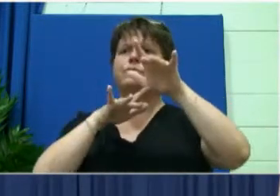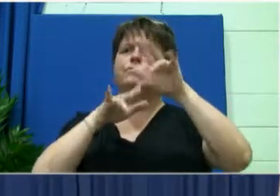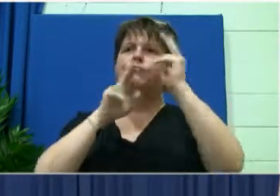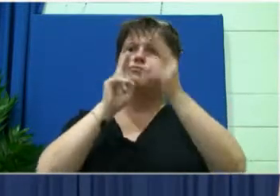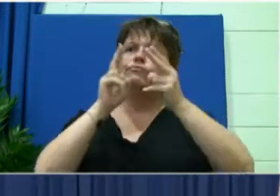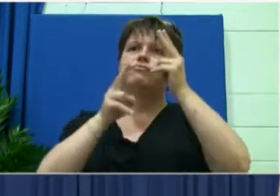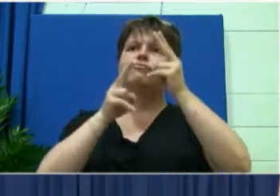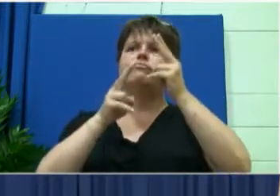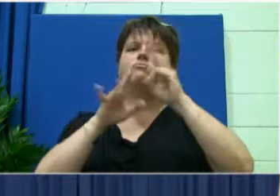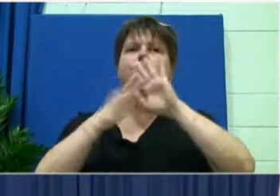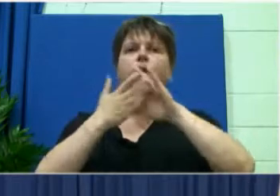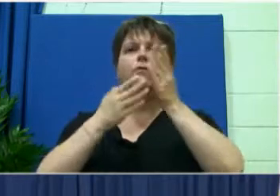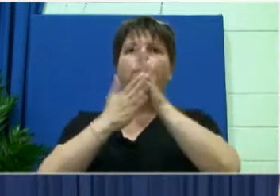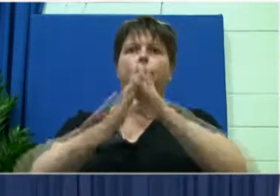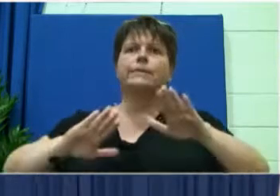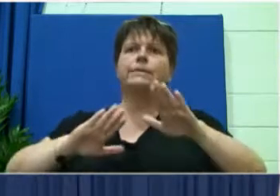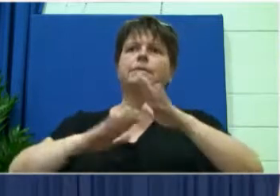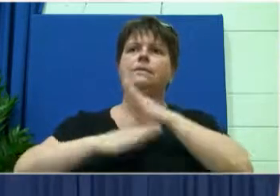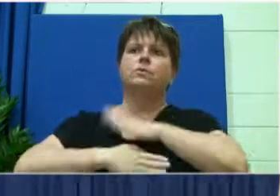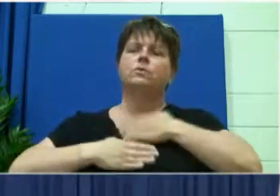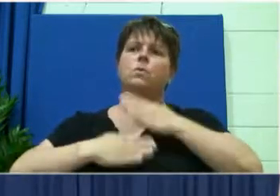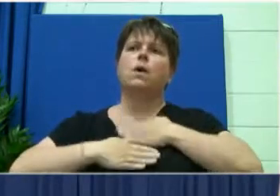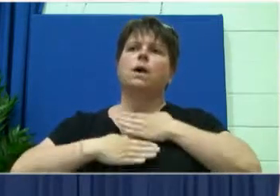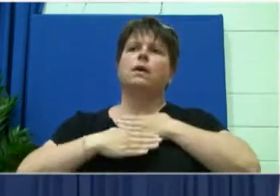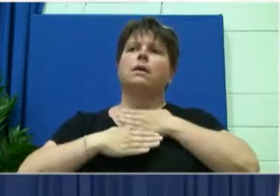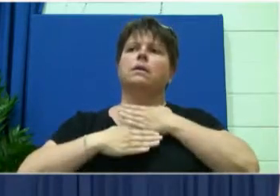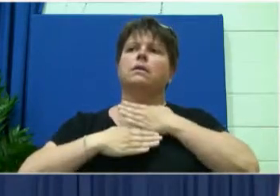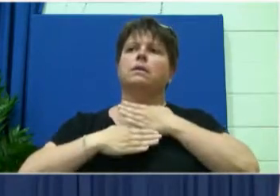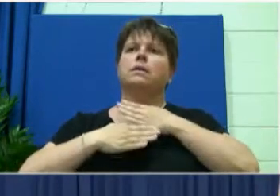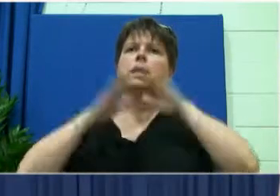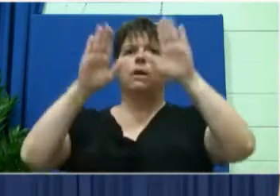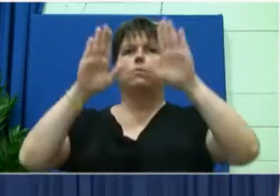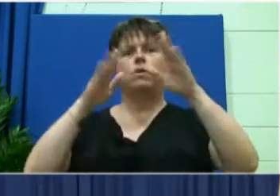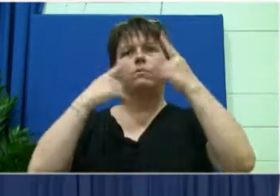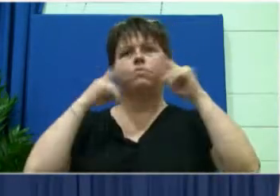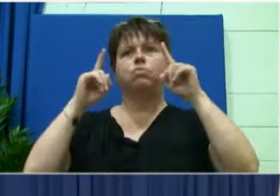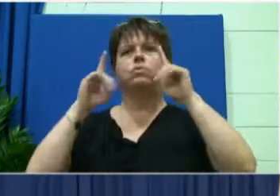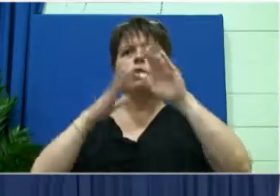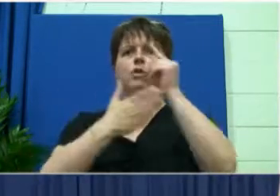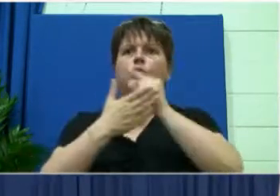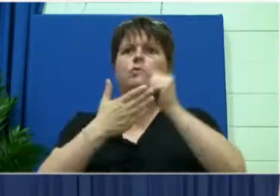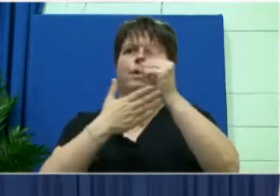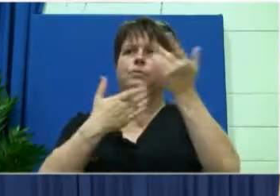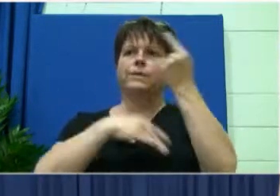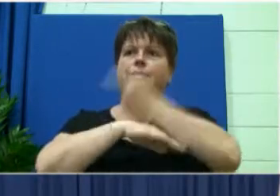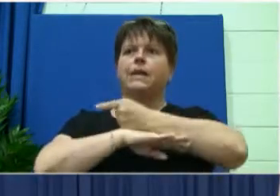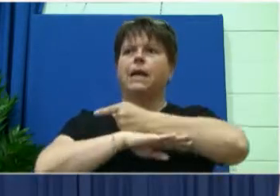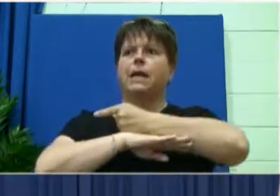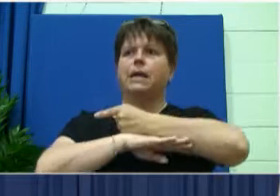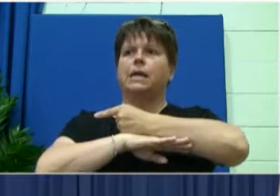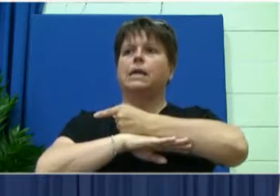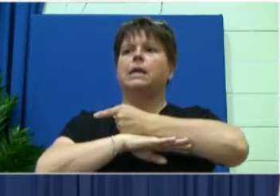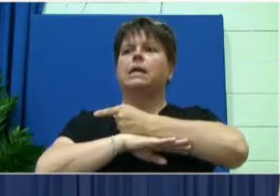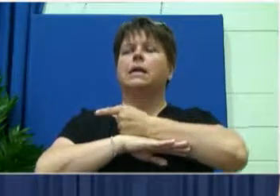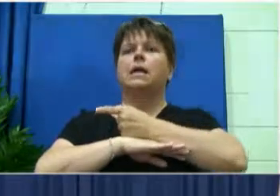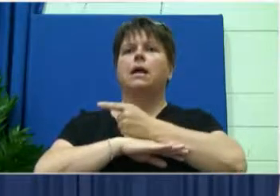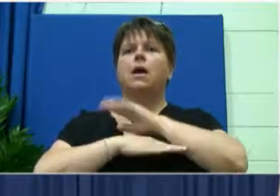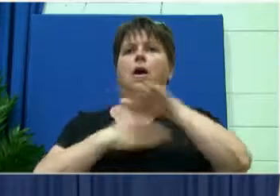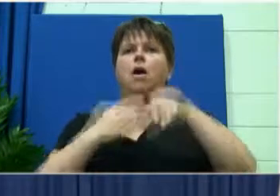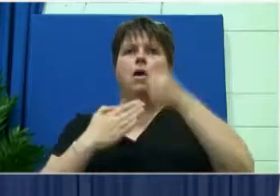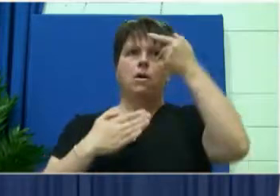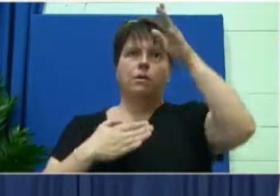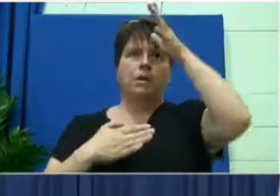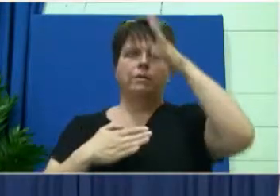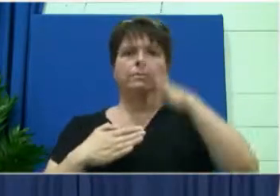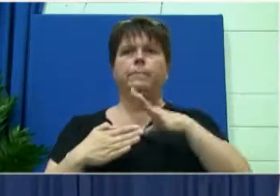and give you peace and joy and great success on this your graduation day. And all God's